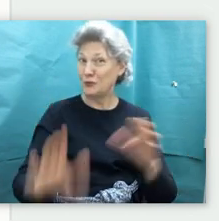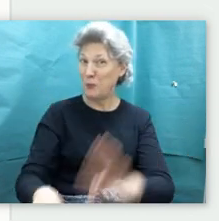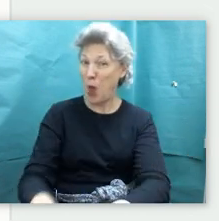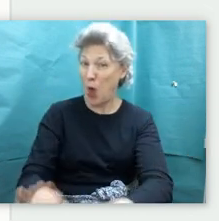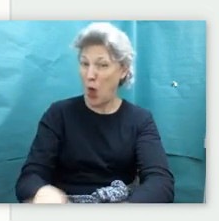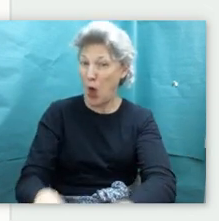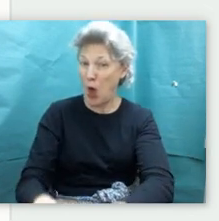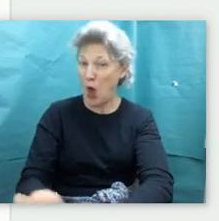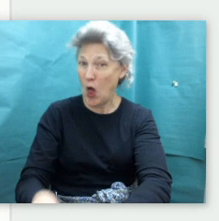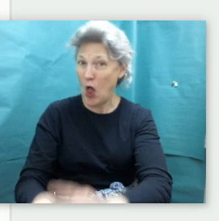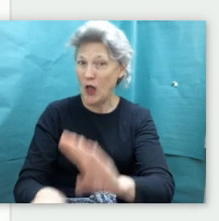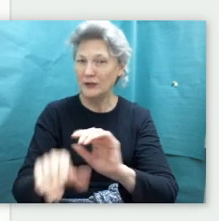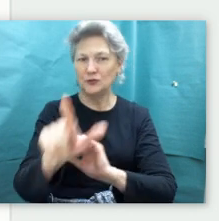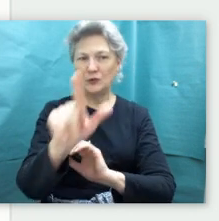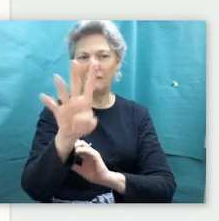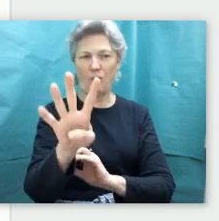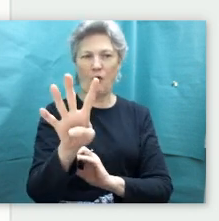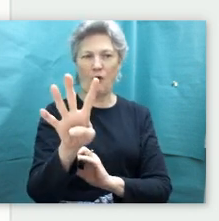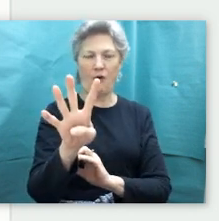roll,